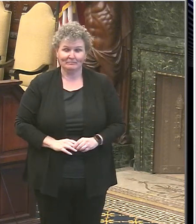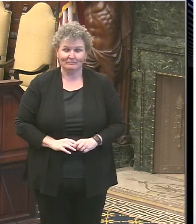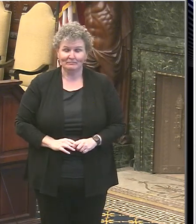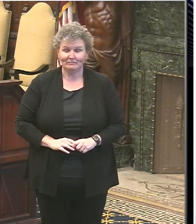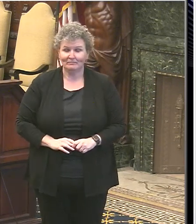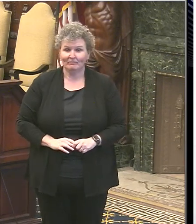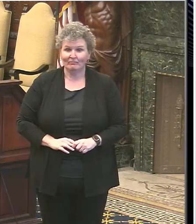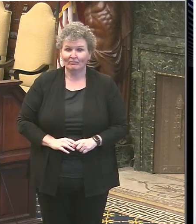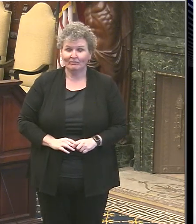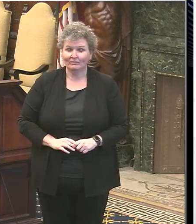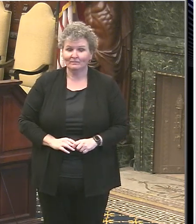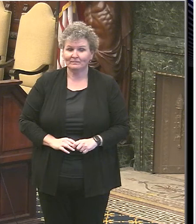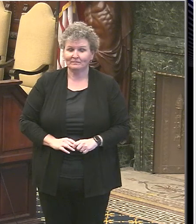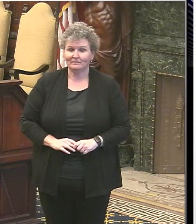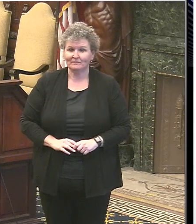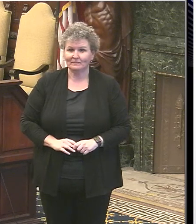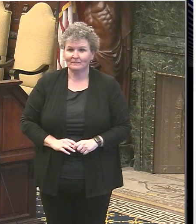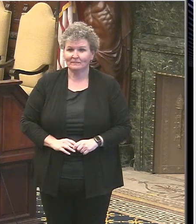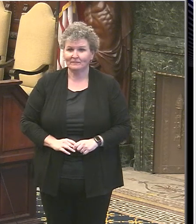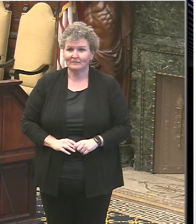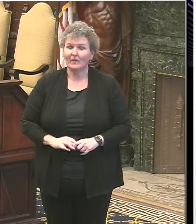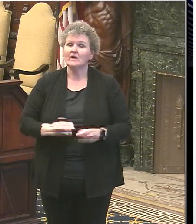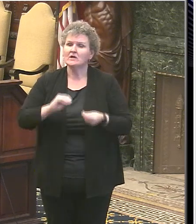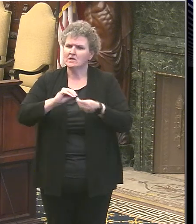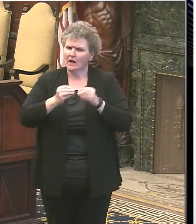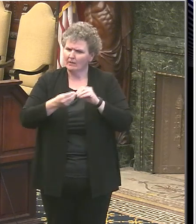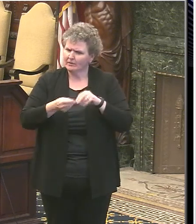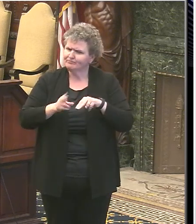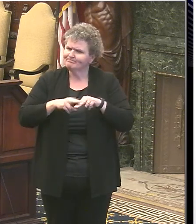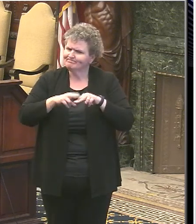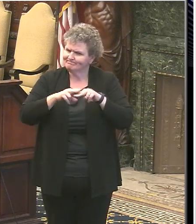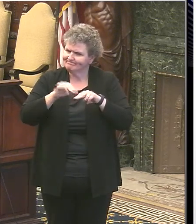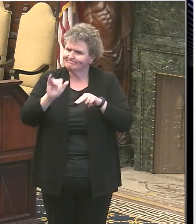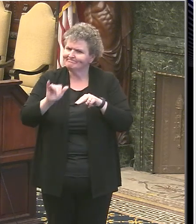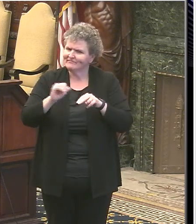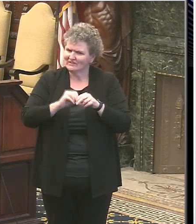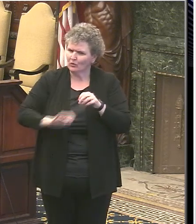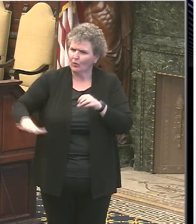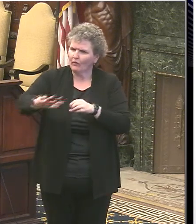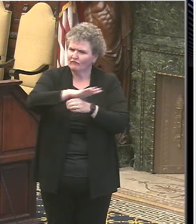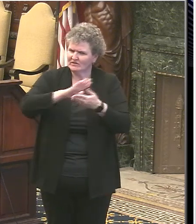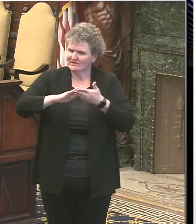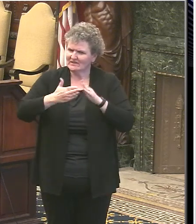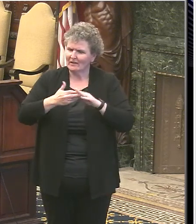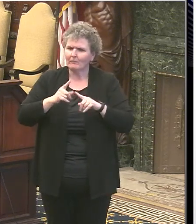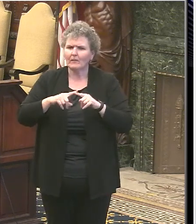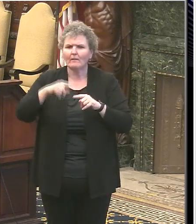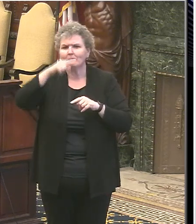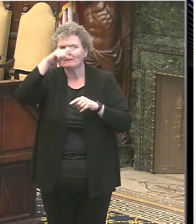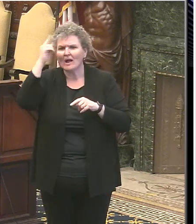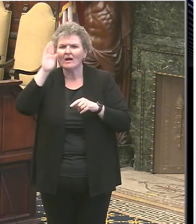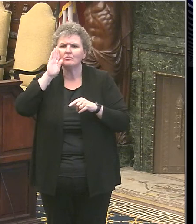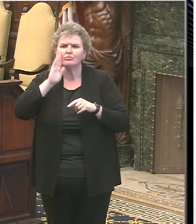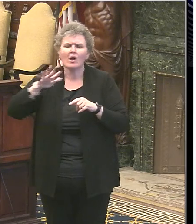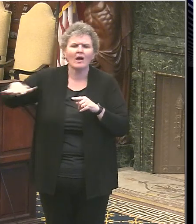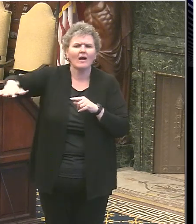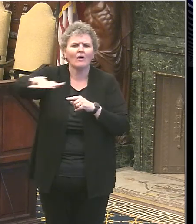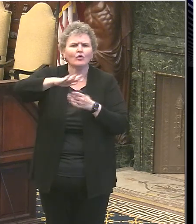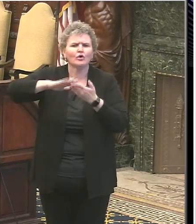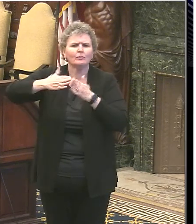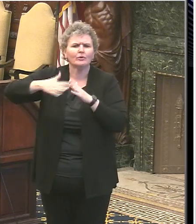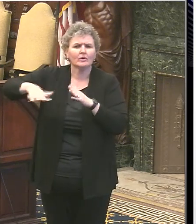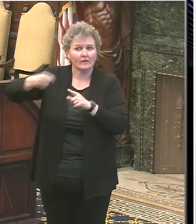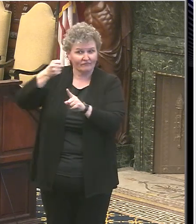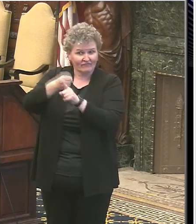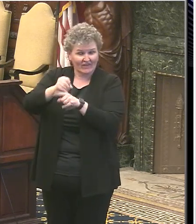seeing worrying case counts throughout the city, but what about Black and brown communities specifically? How are these communities being affected by this